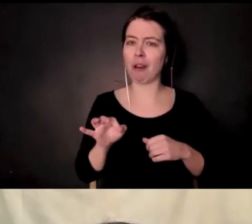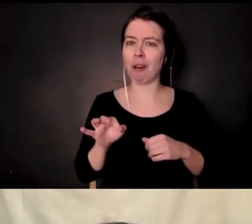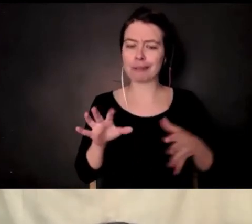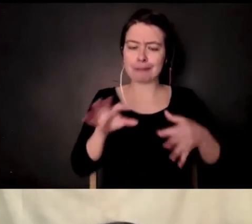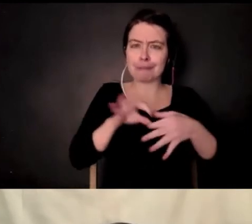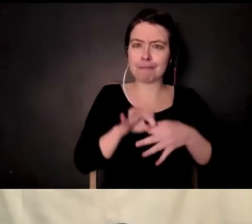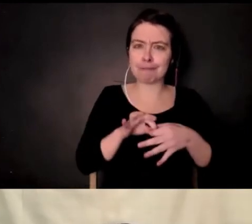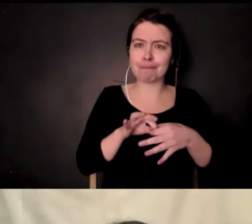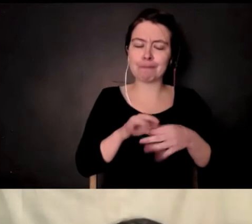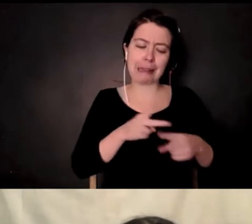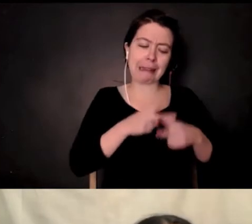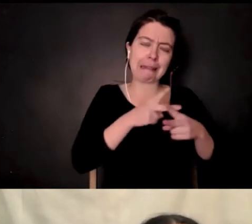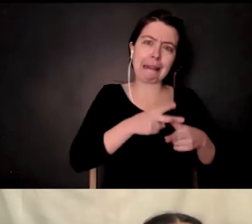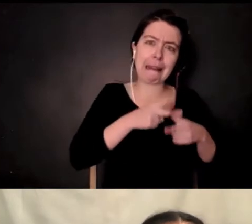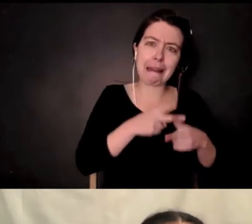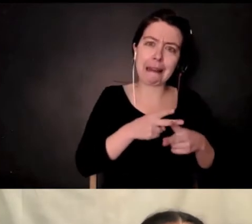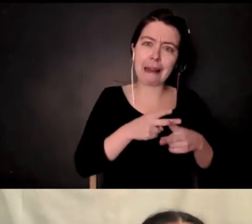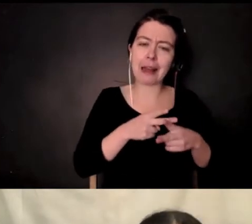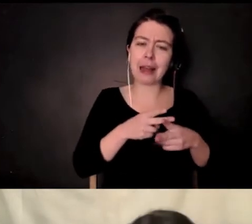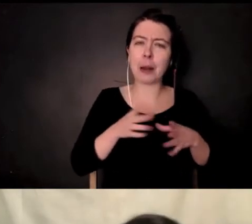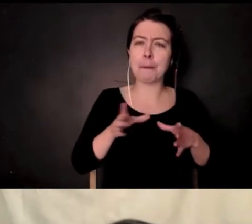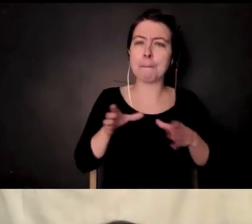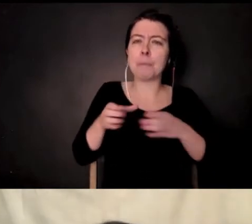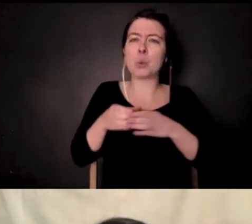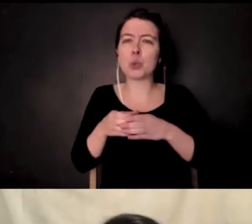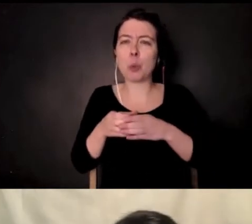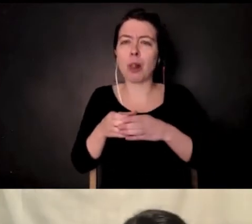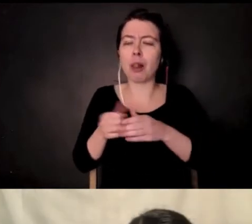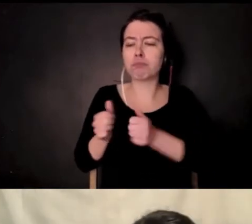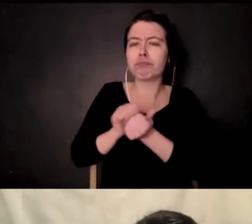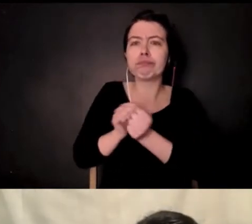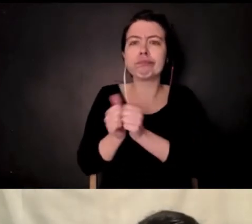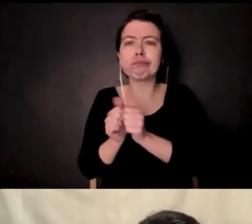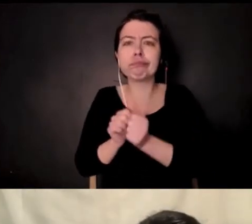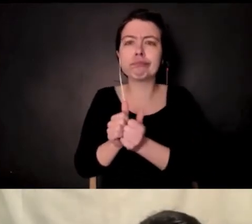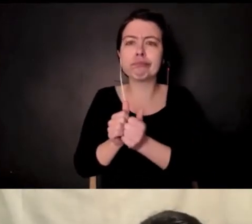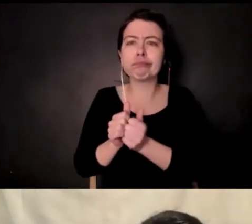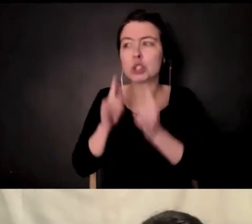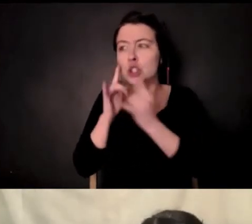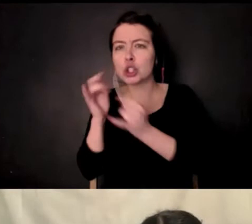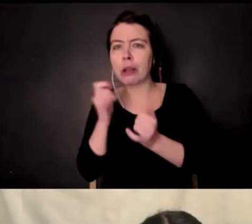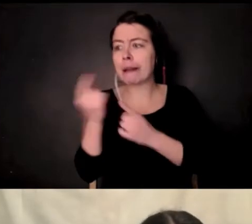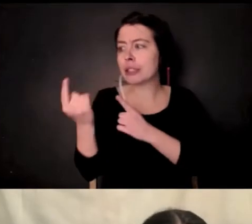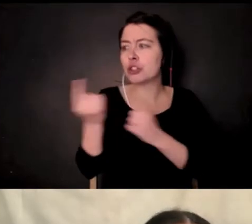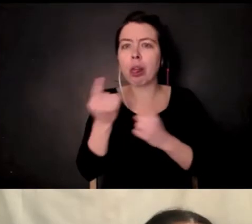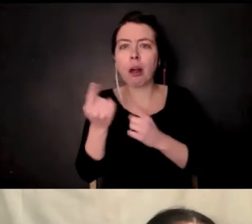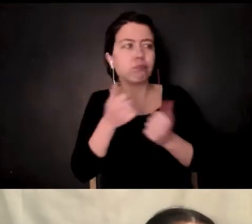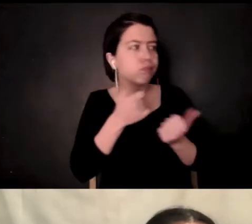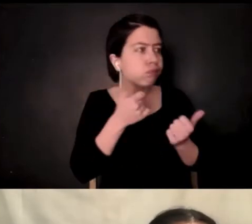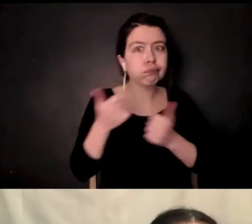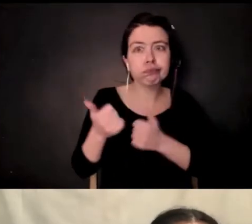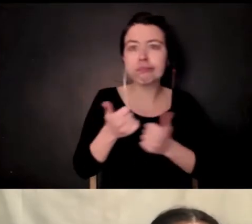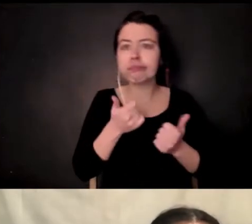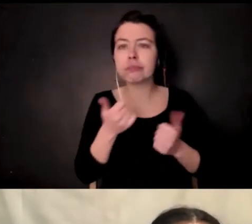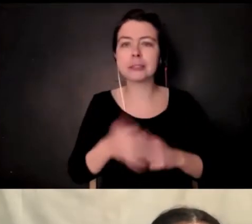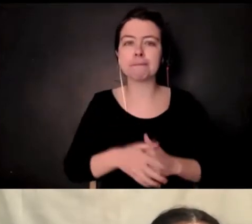in. And when I think back to the webinars that we've had so far, they've all more or less started from this question